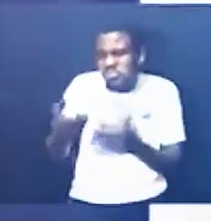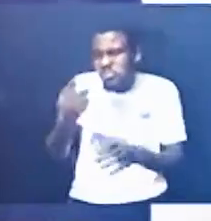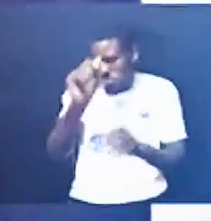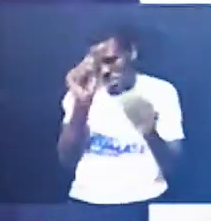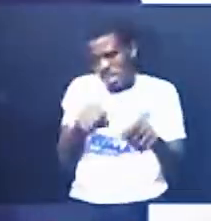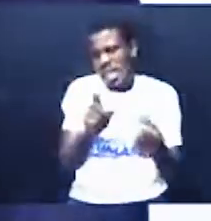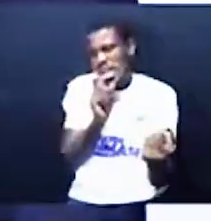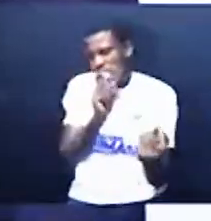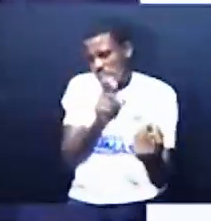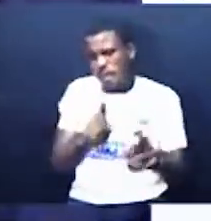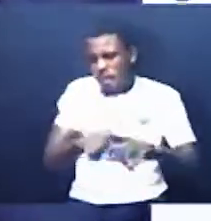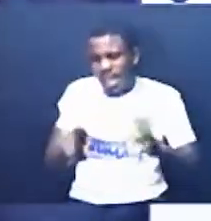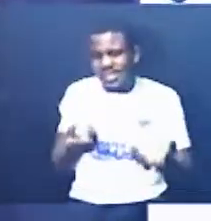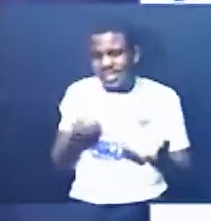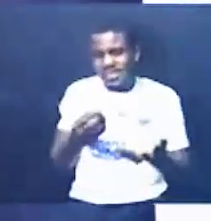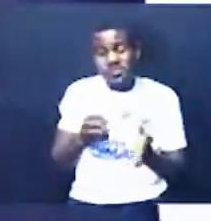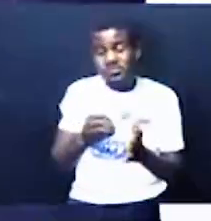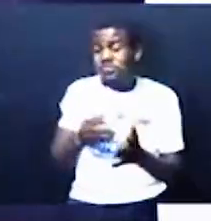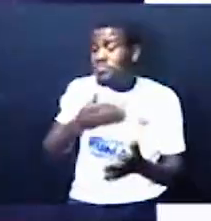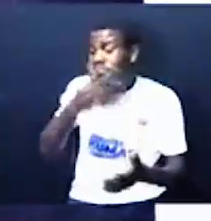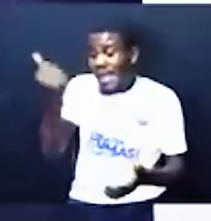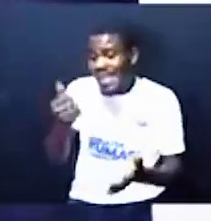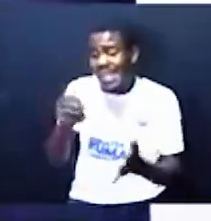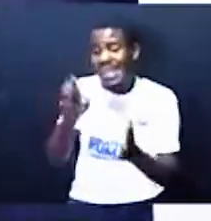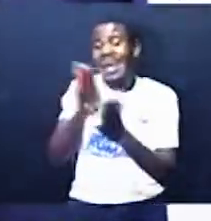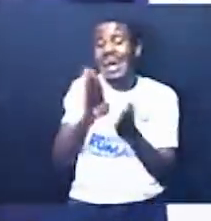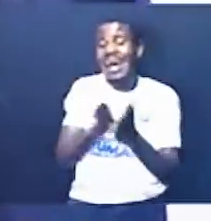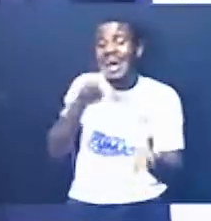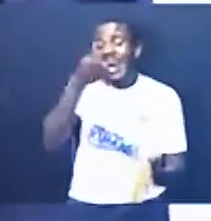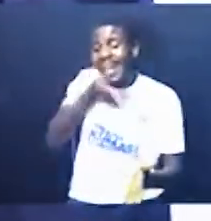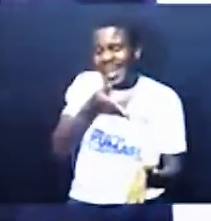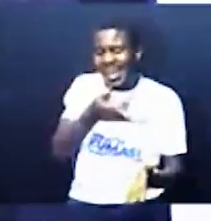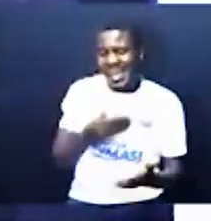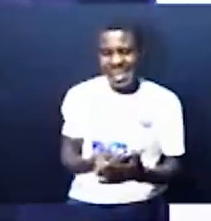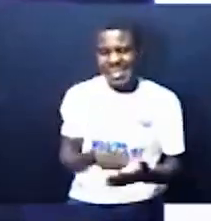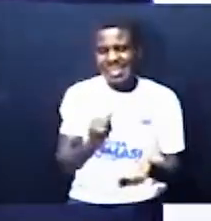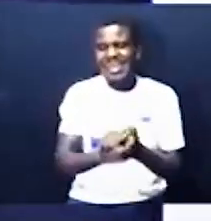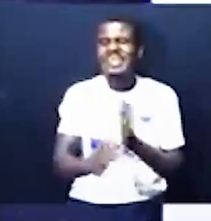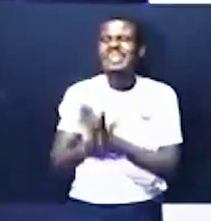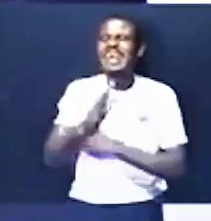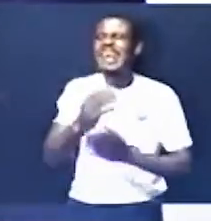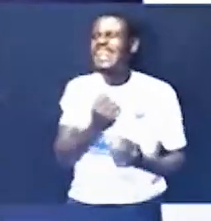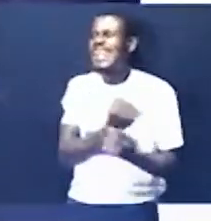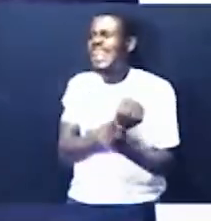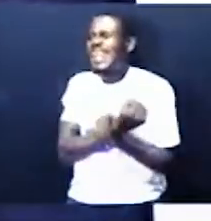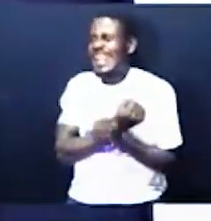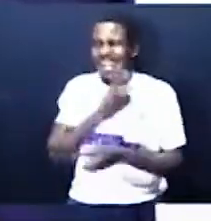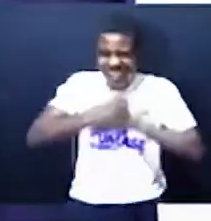the world that he gave his one and only son,